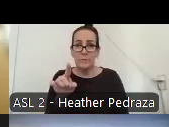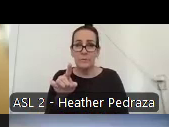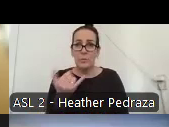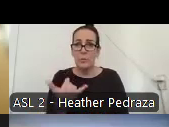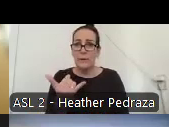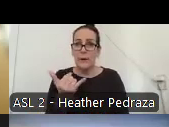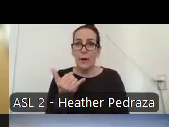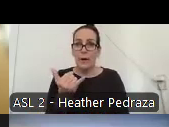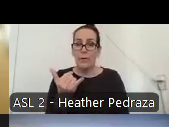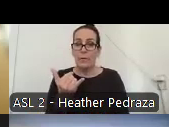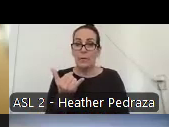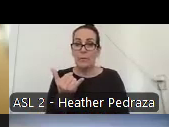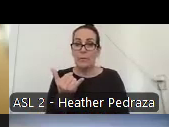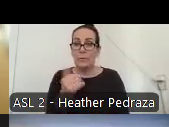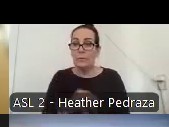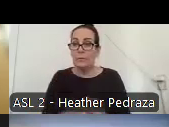now? Anything you'd like to